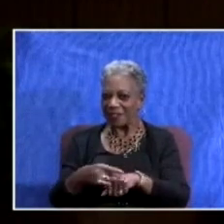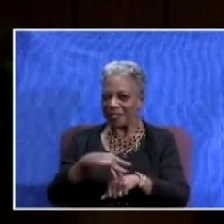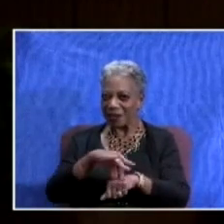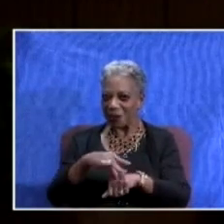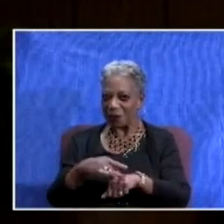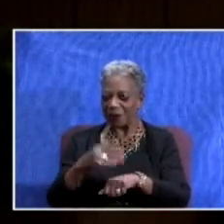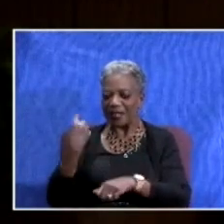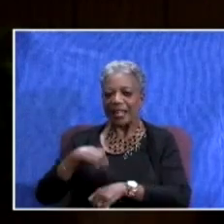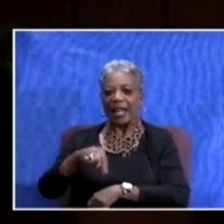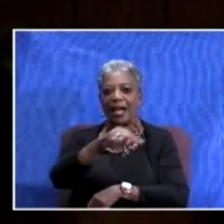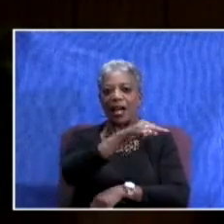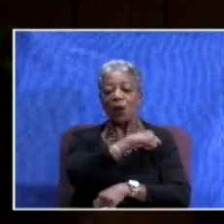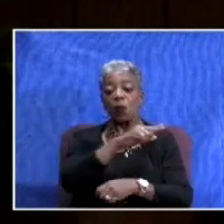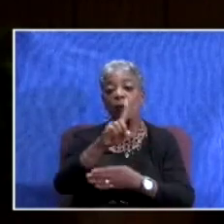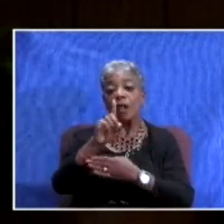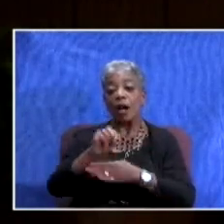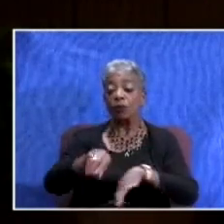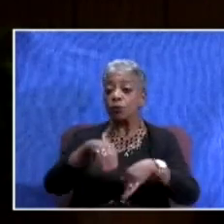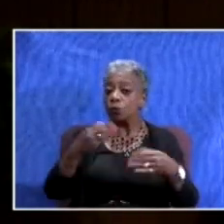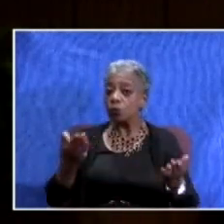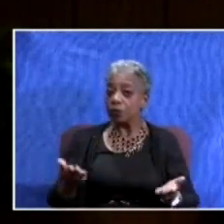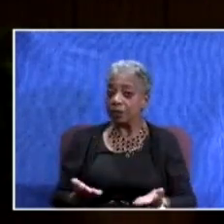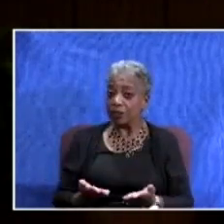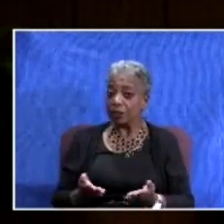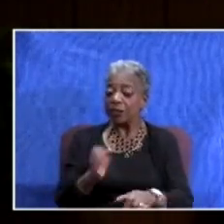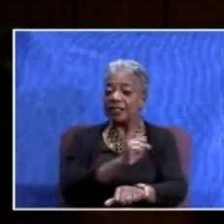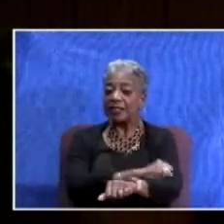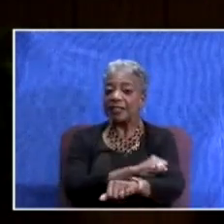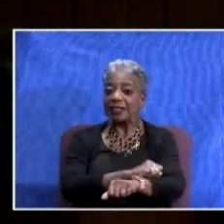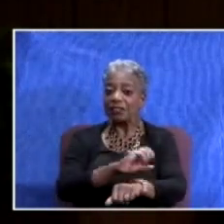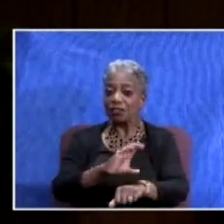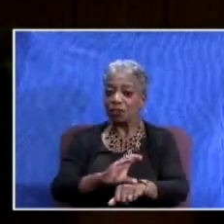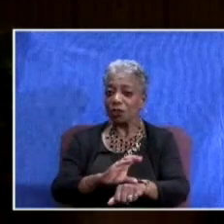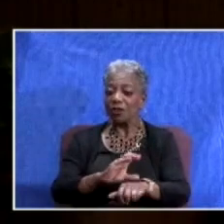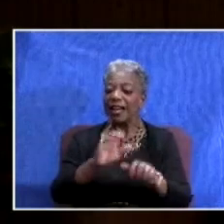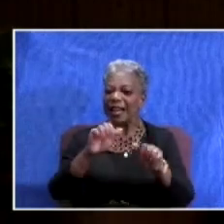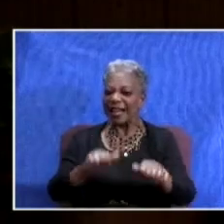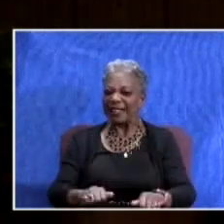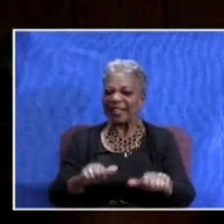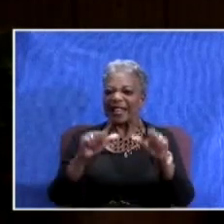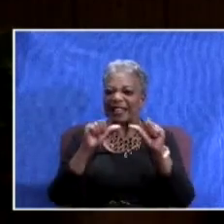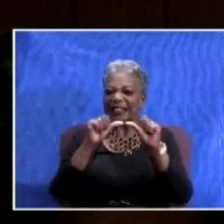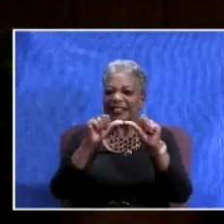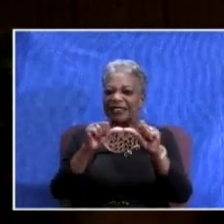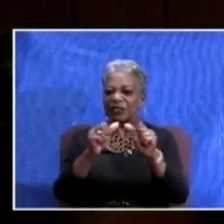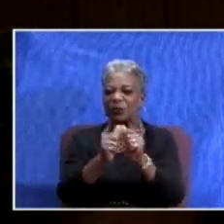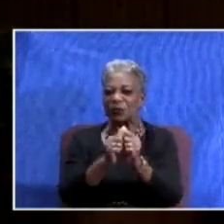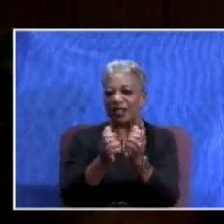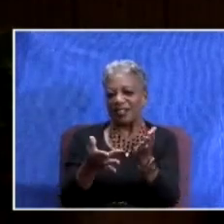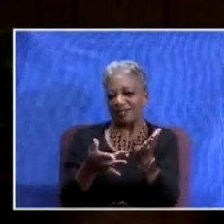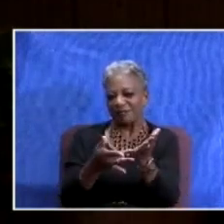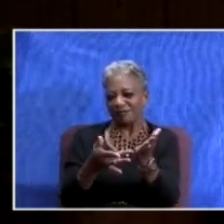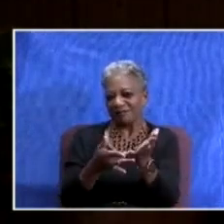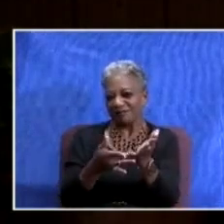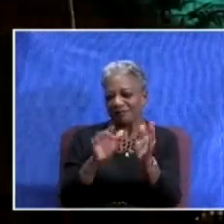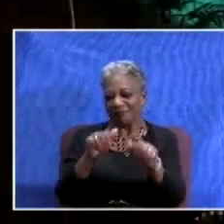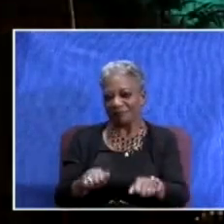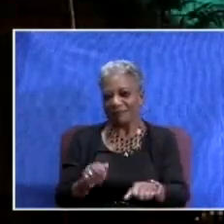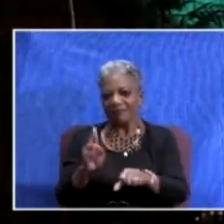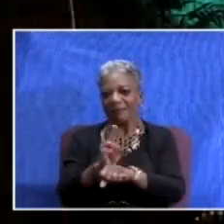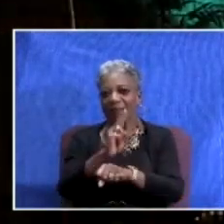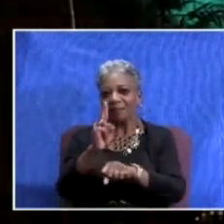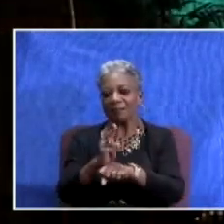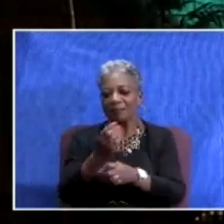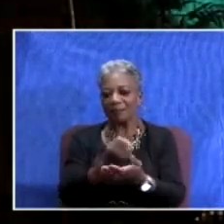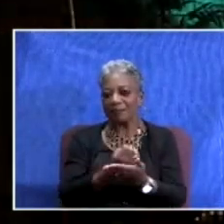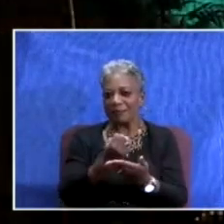here at St. Stephen Church, and we'll continue to do through technology. Praise be to God that we can use the tools of our culture